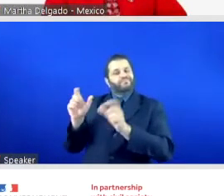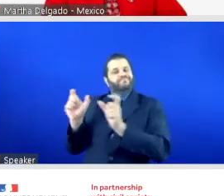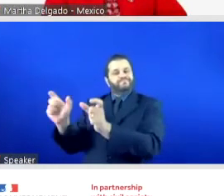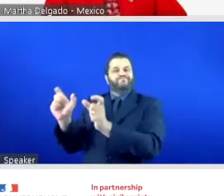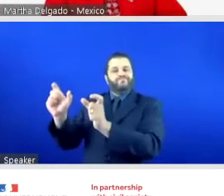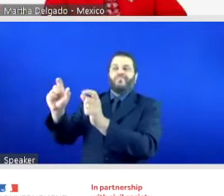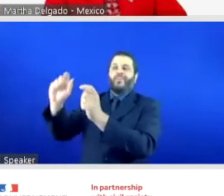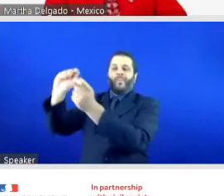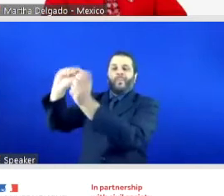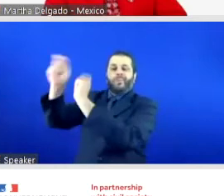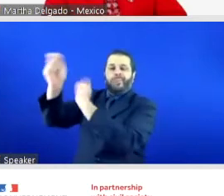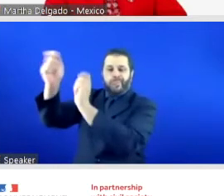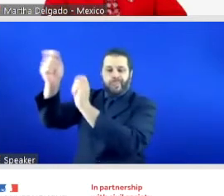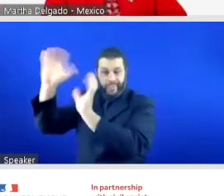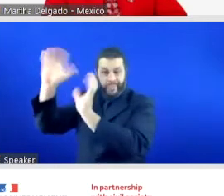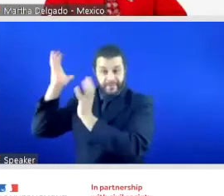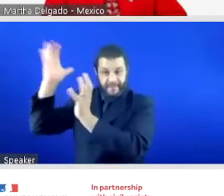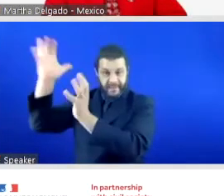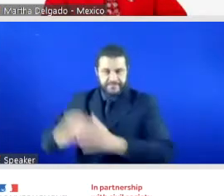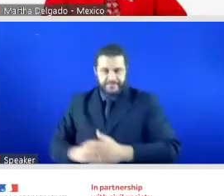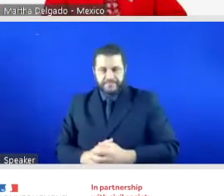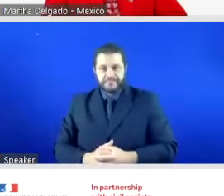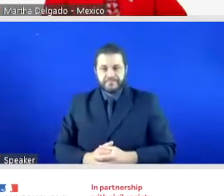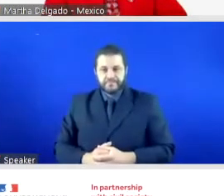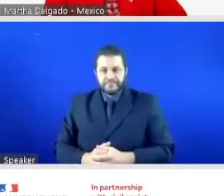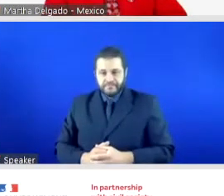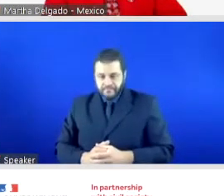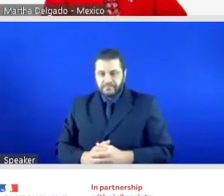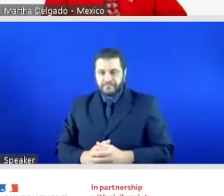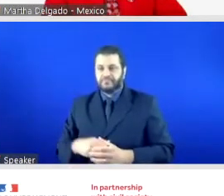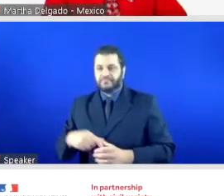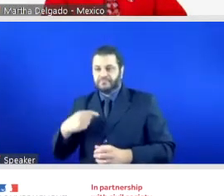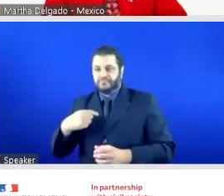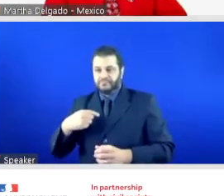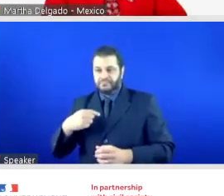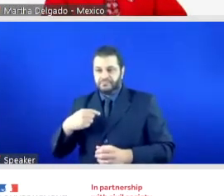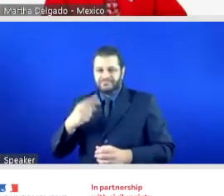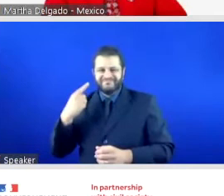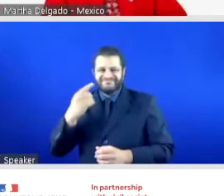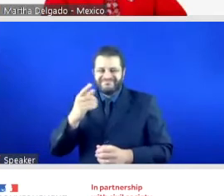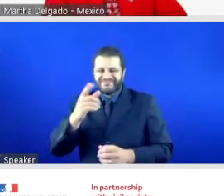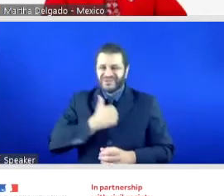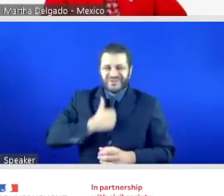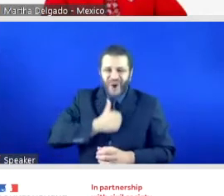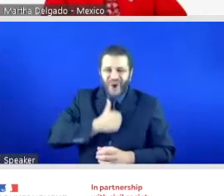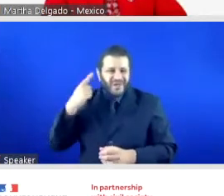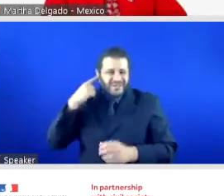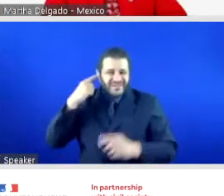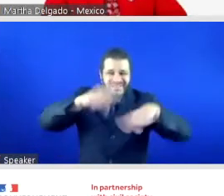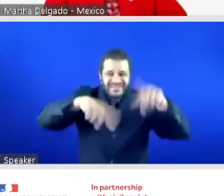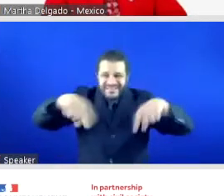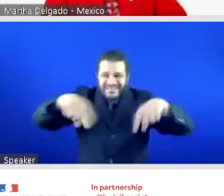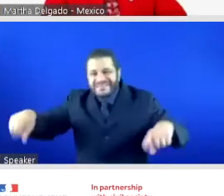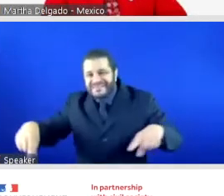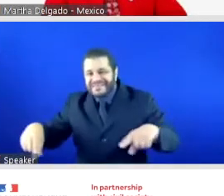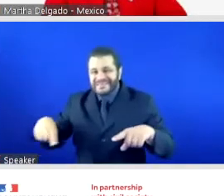interventions. Countries and entities that have achieved levels of equality in regards to the composition of their